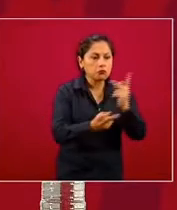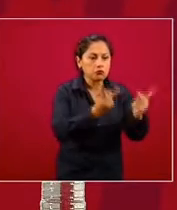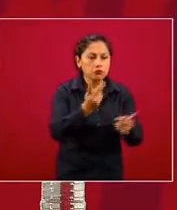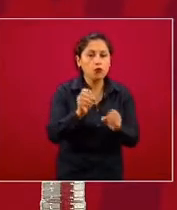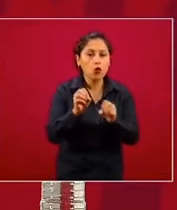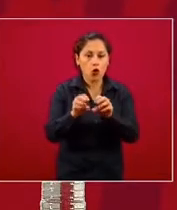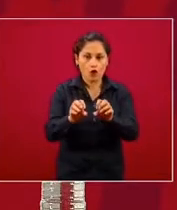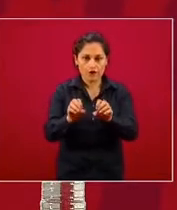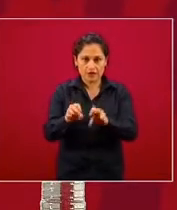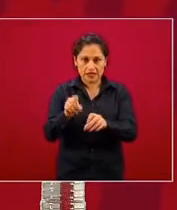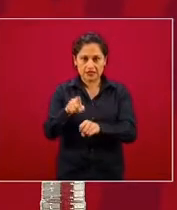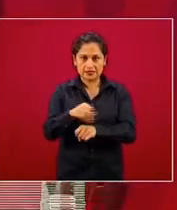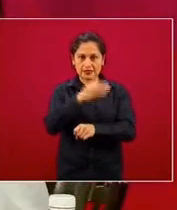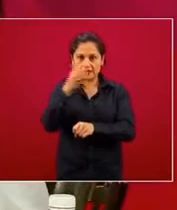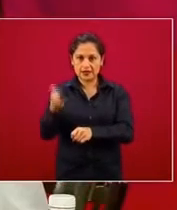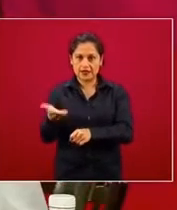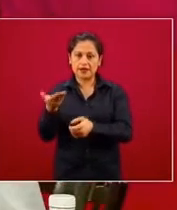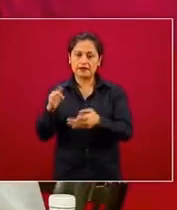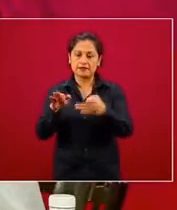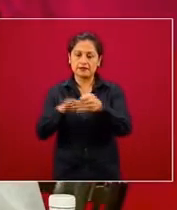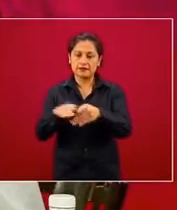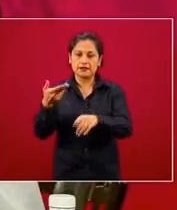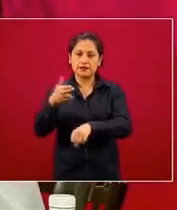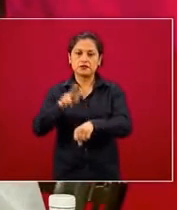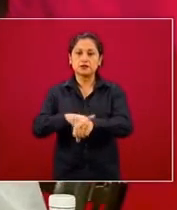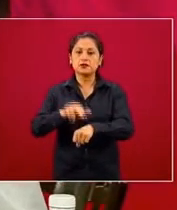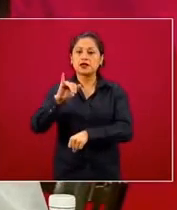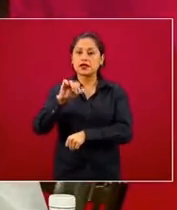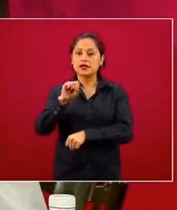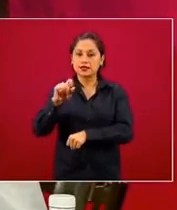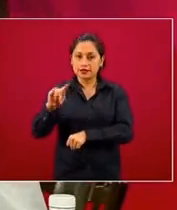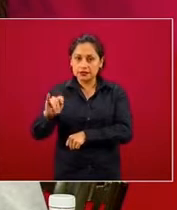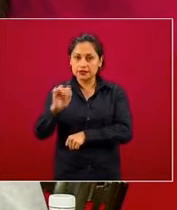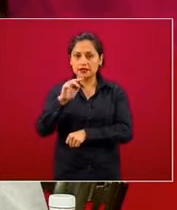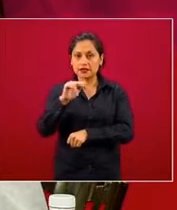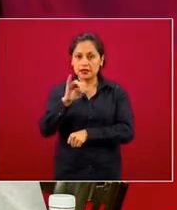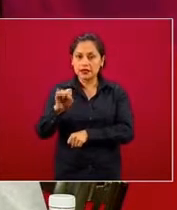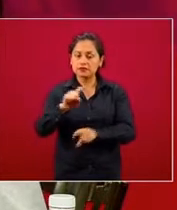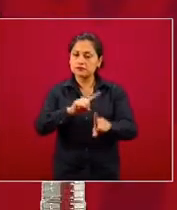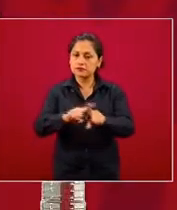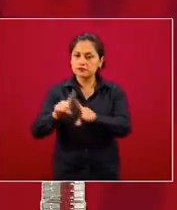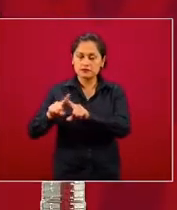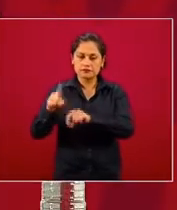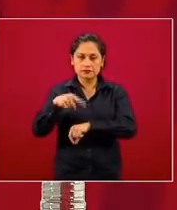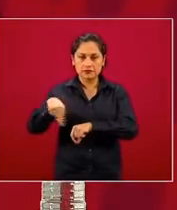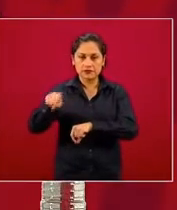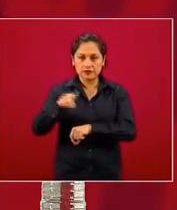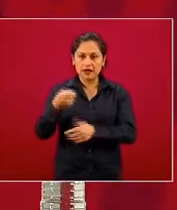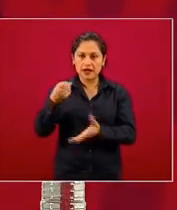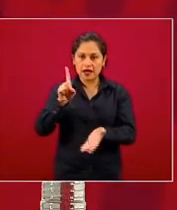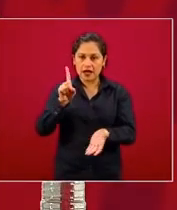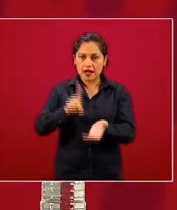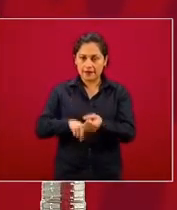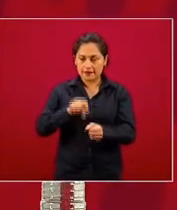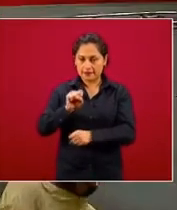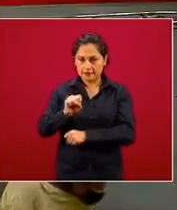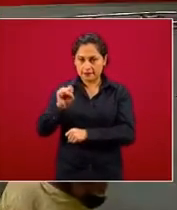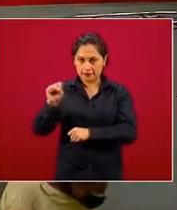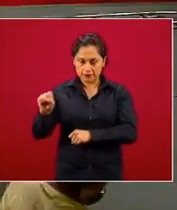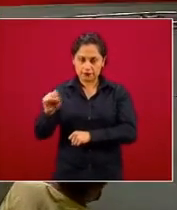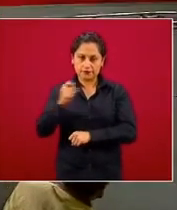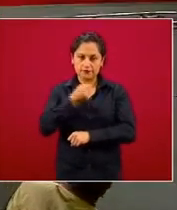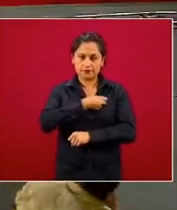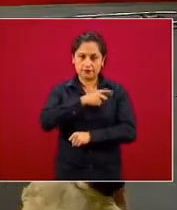los into hospitales del our INSS y government los institutos hospitals nacionales de and the salud y los hospitals that hospitales do generales de rely dependencia on de our Secretaría de health Salud.